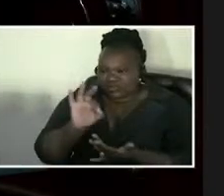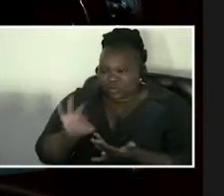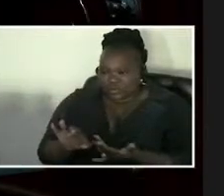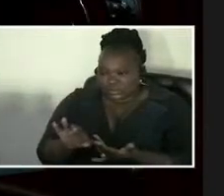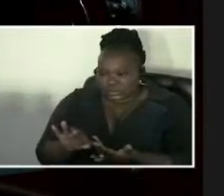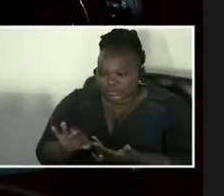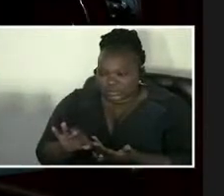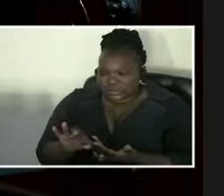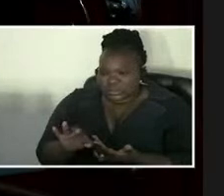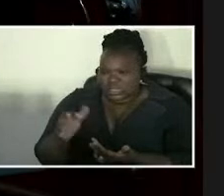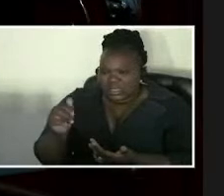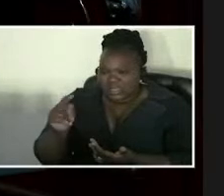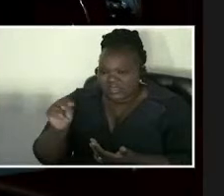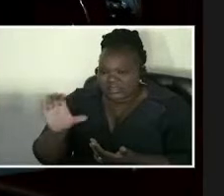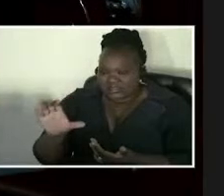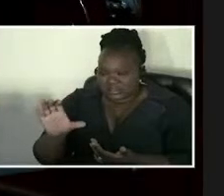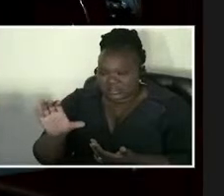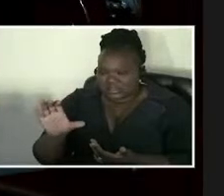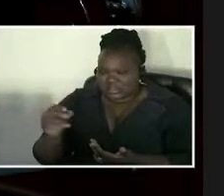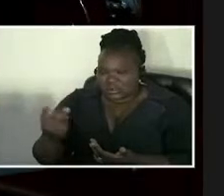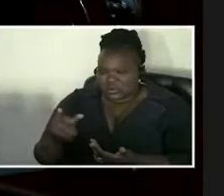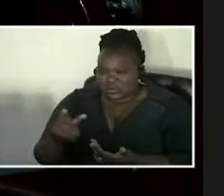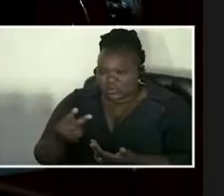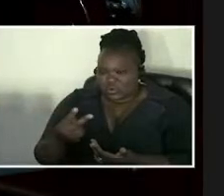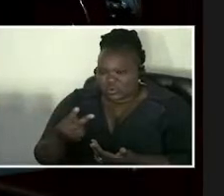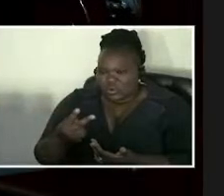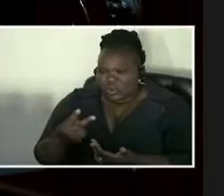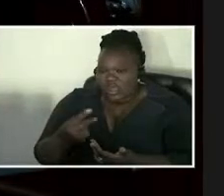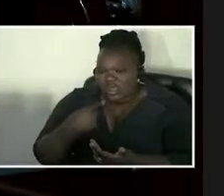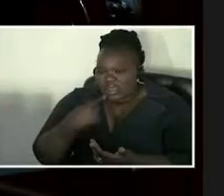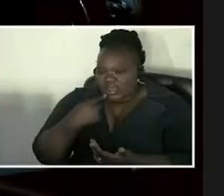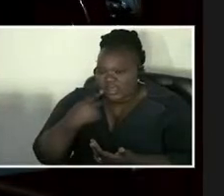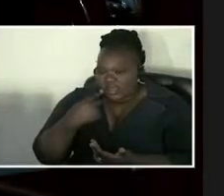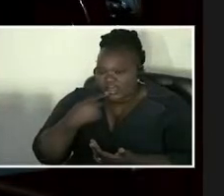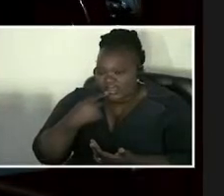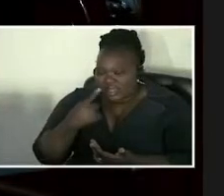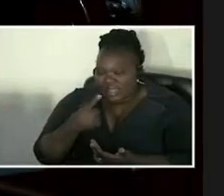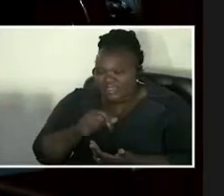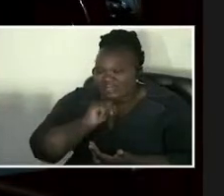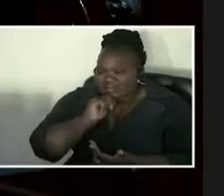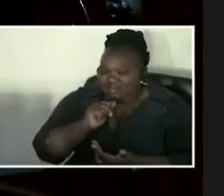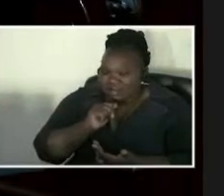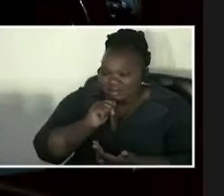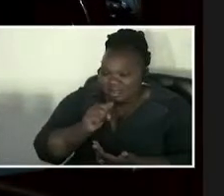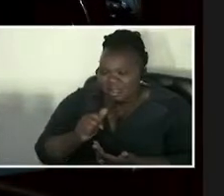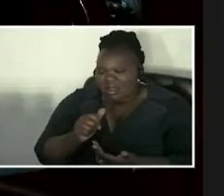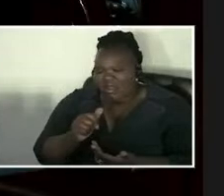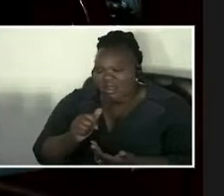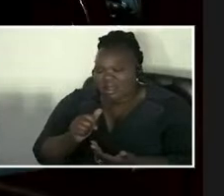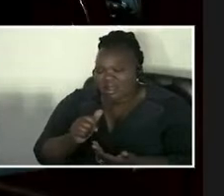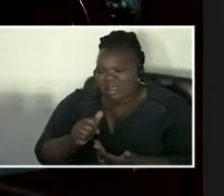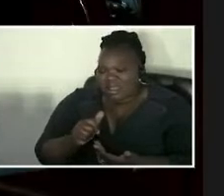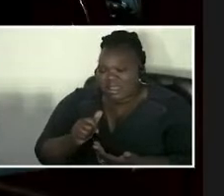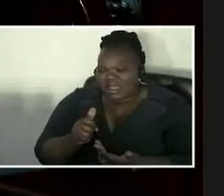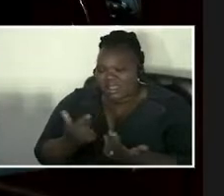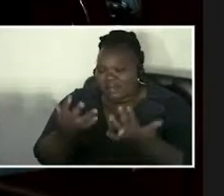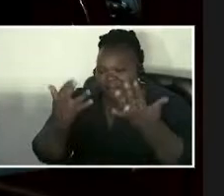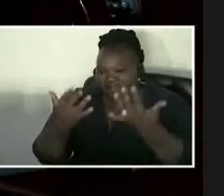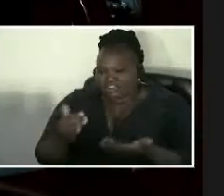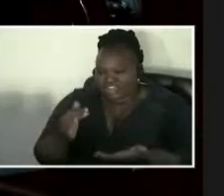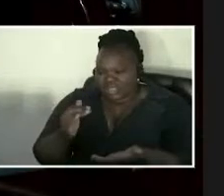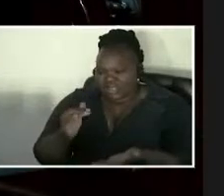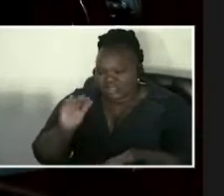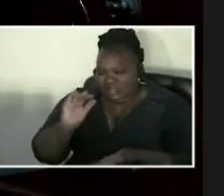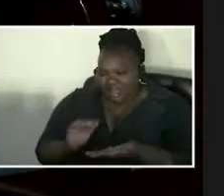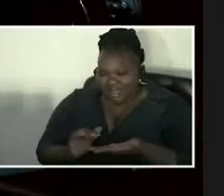and the end is noting that despite all the challenges in the budget cuts the department continues to